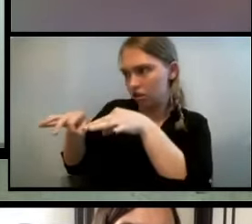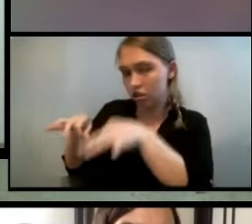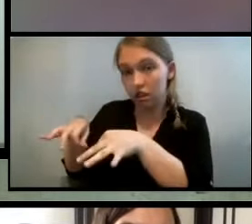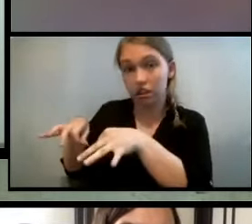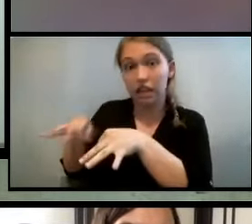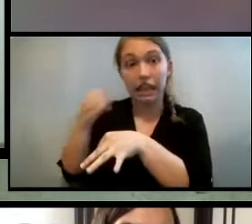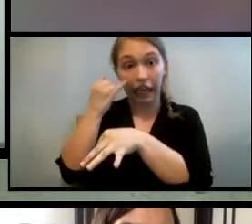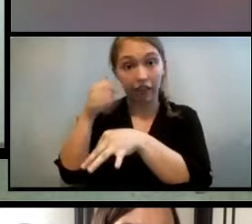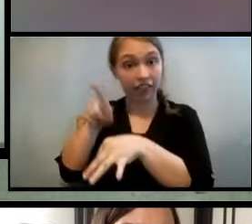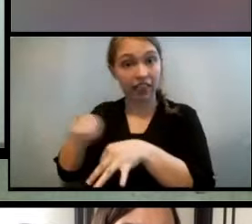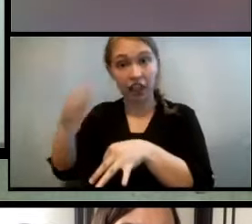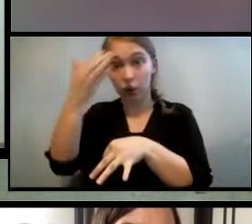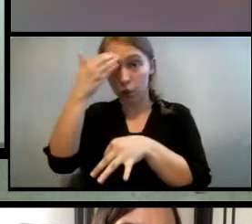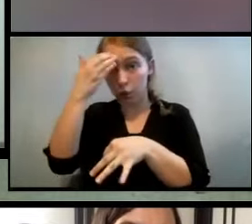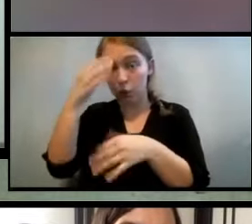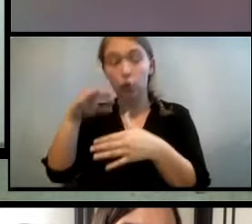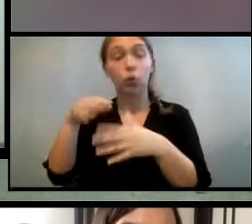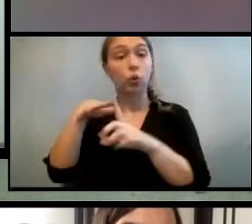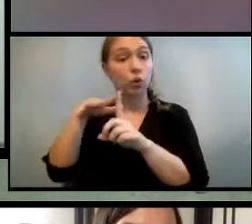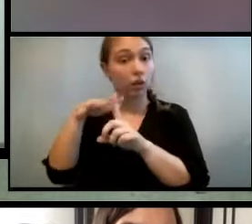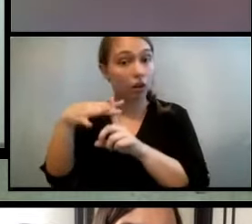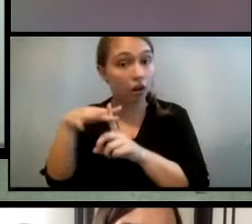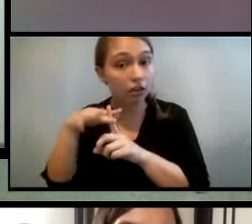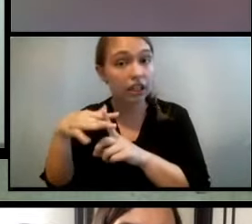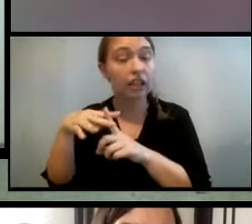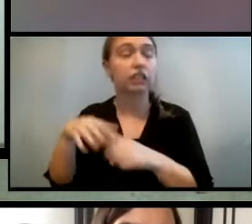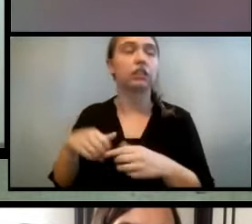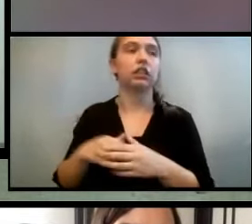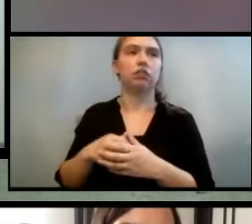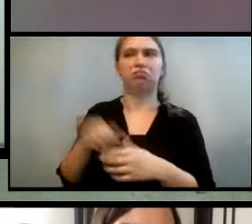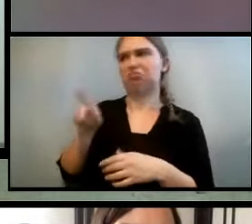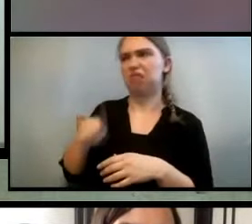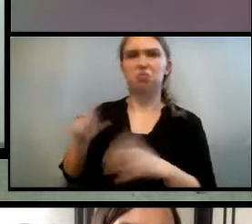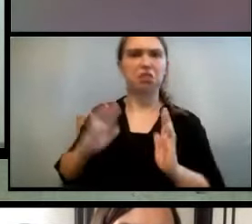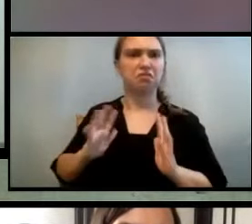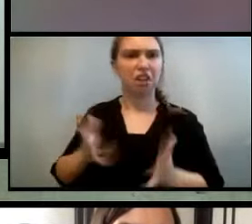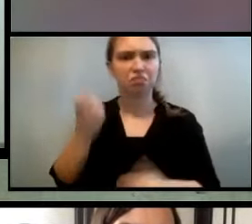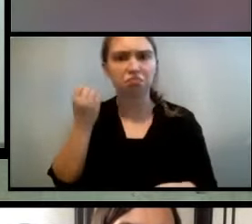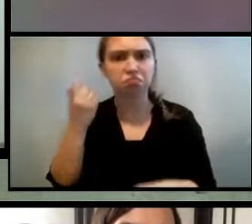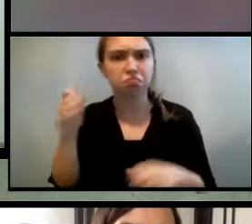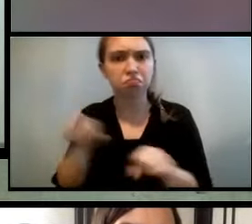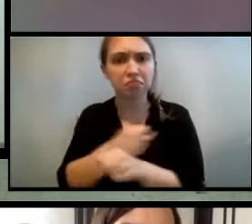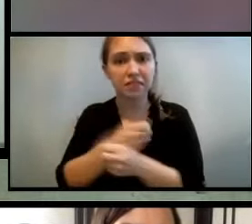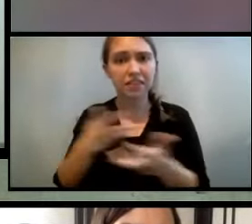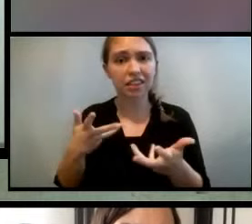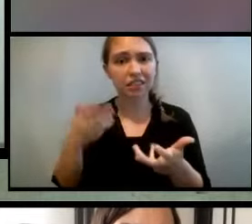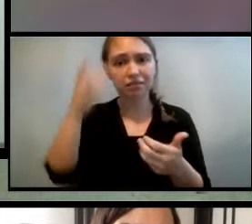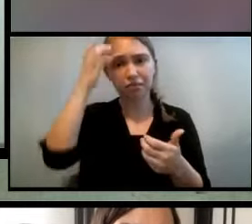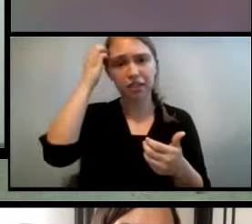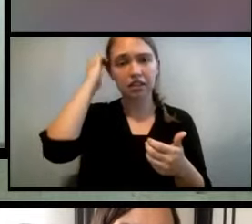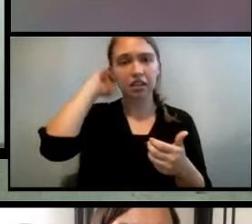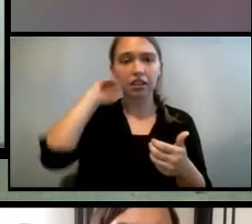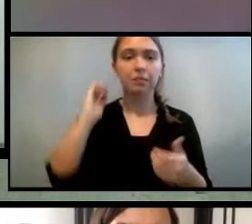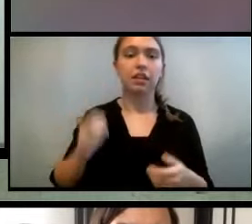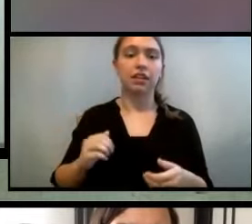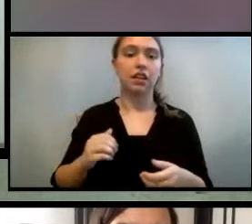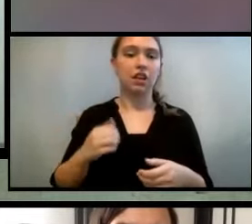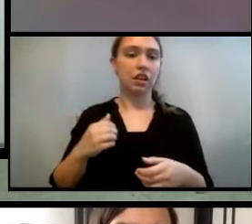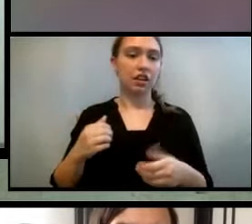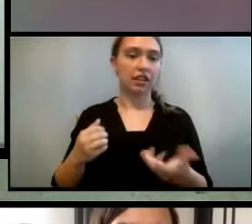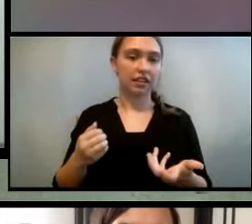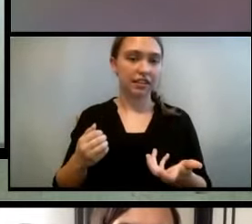be completely understandable and normal. We end up having to put things in our native language